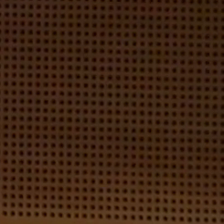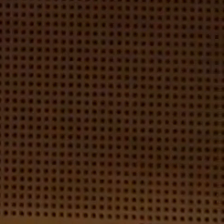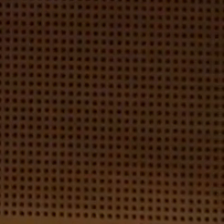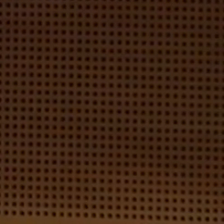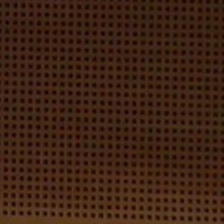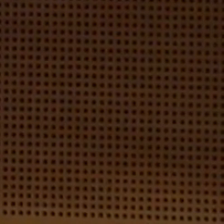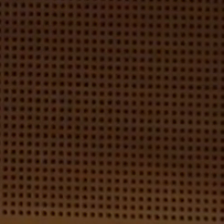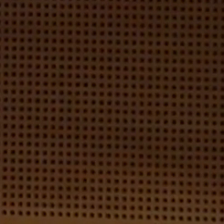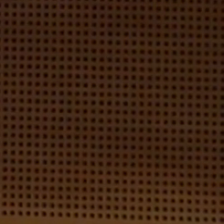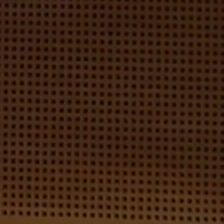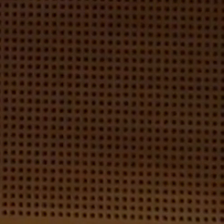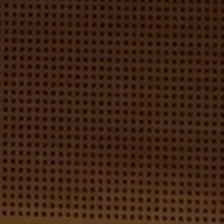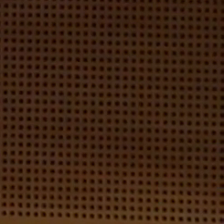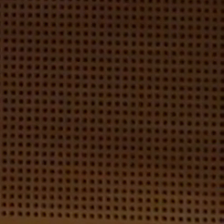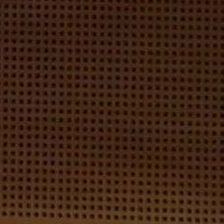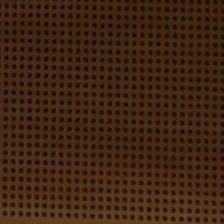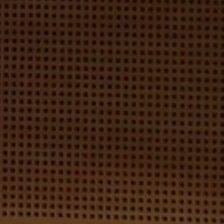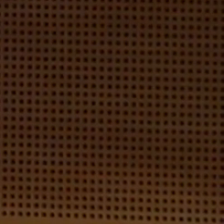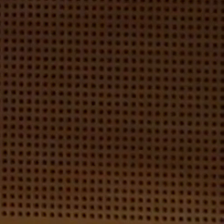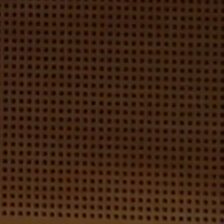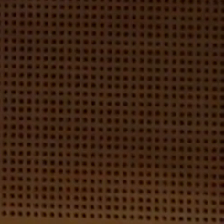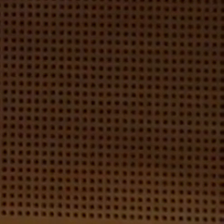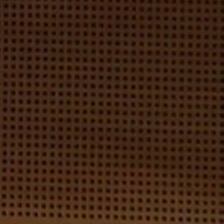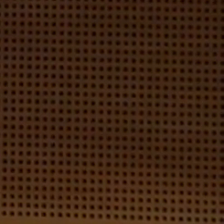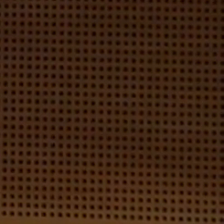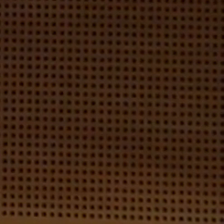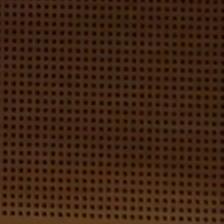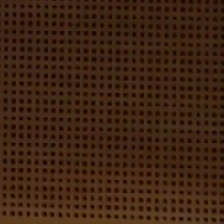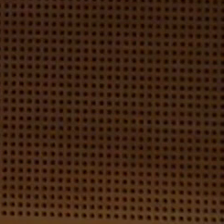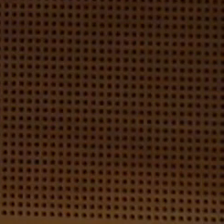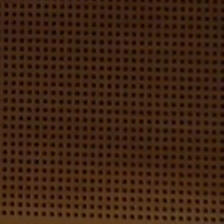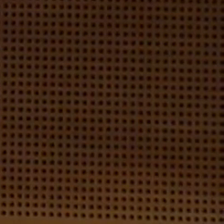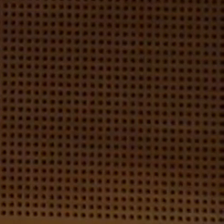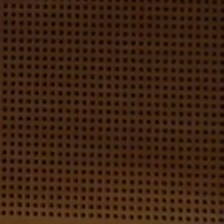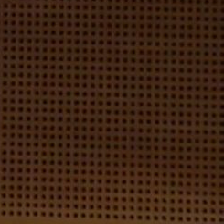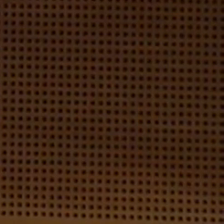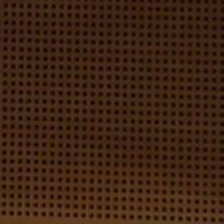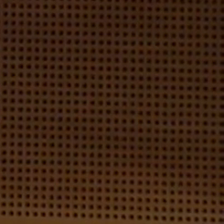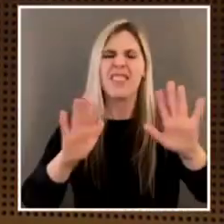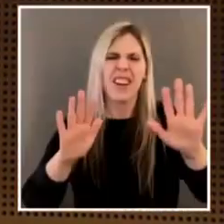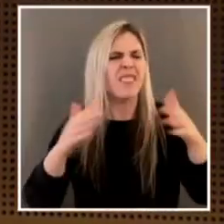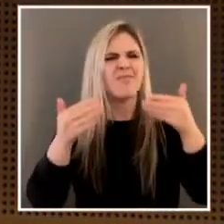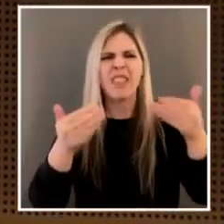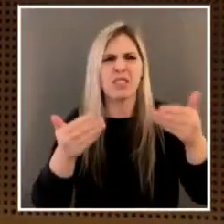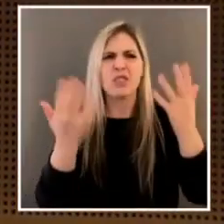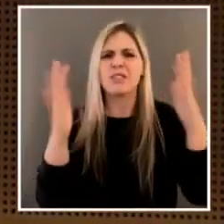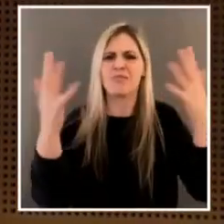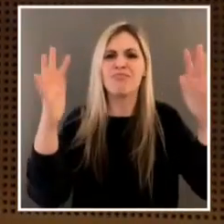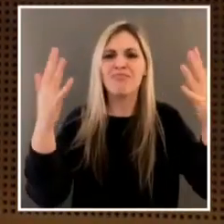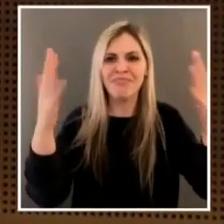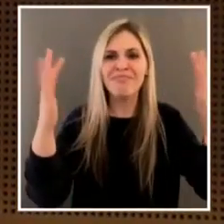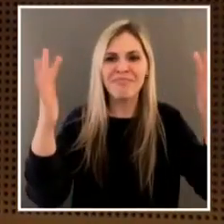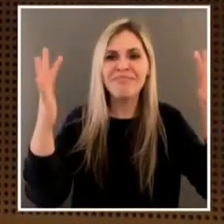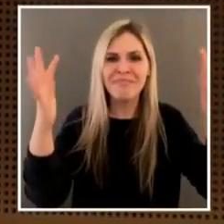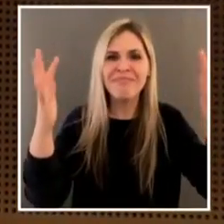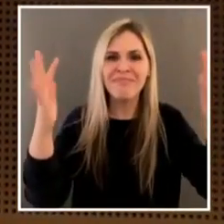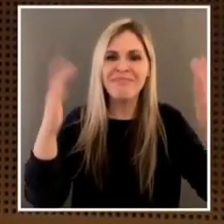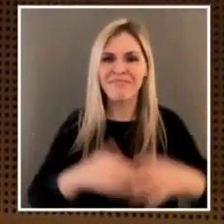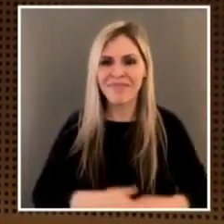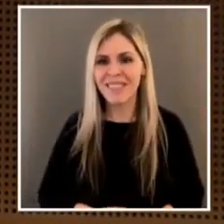that you give to our entire community. So this, let's do a round of applause at the very beginning.